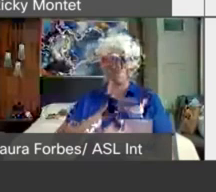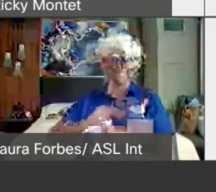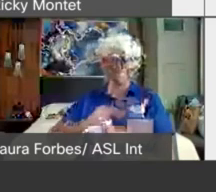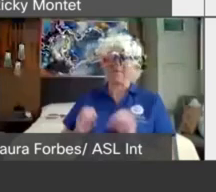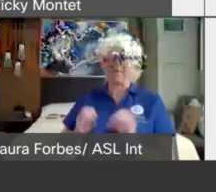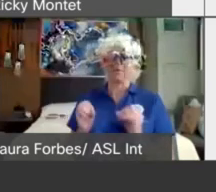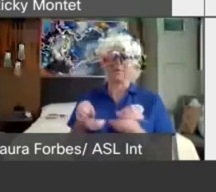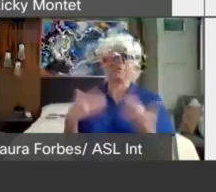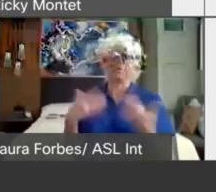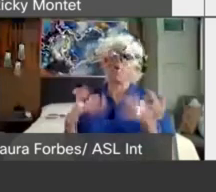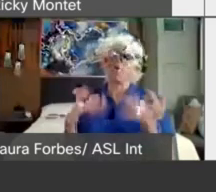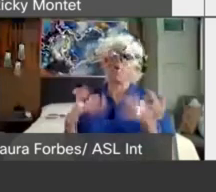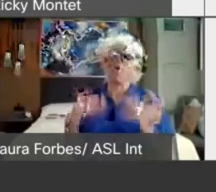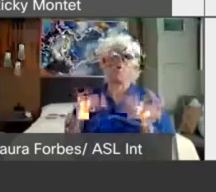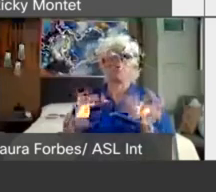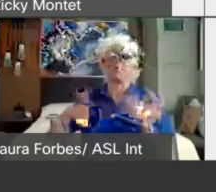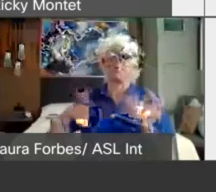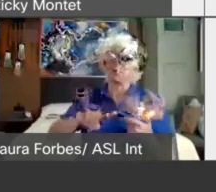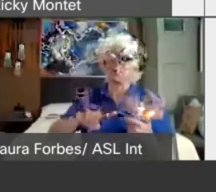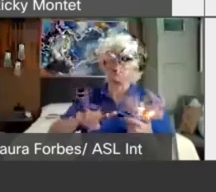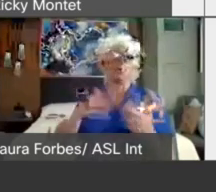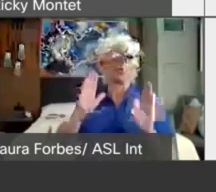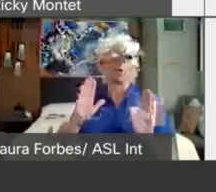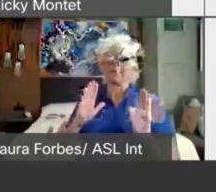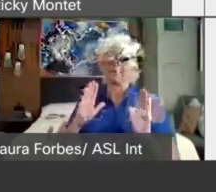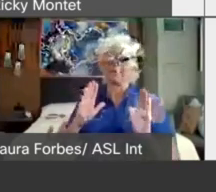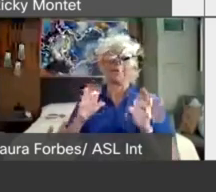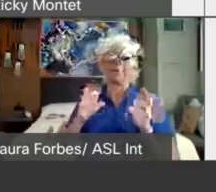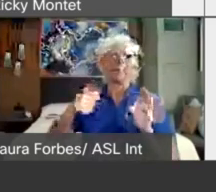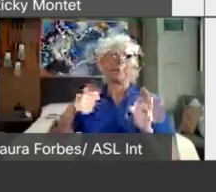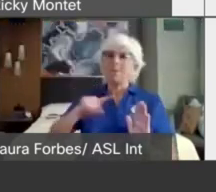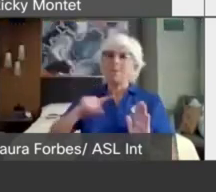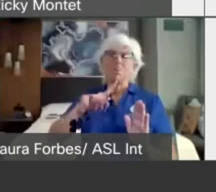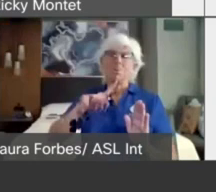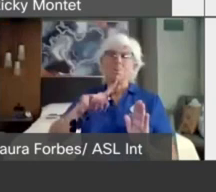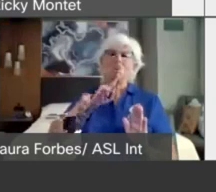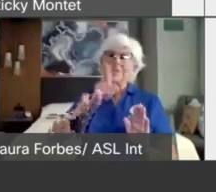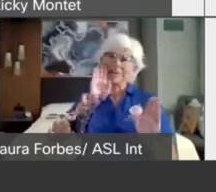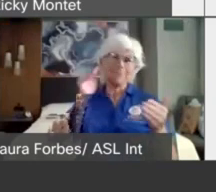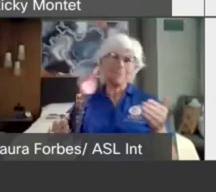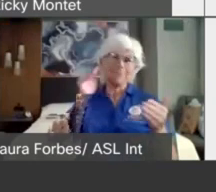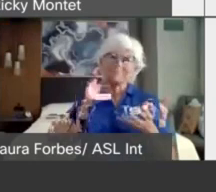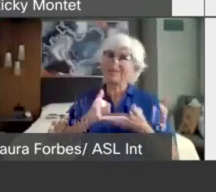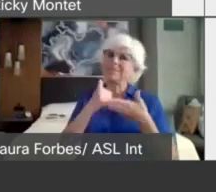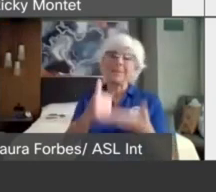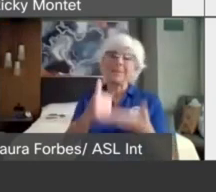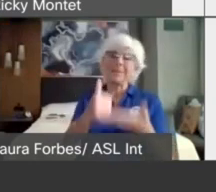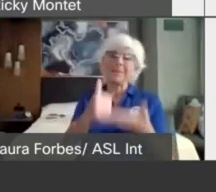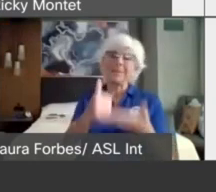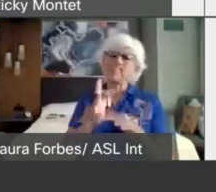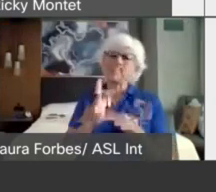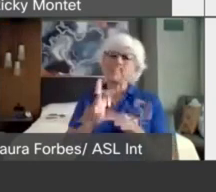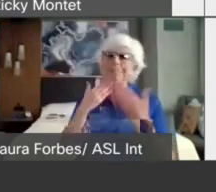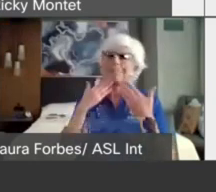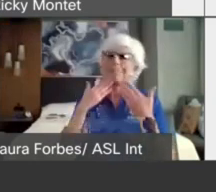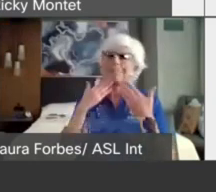all, name by name, person by person. You all have been so committed to serving this community, and I thank you so much.